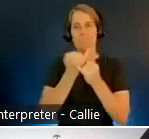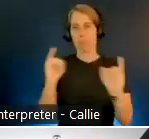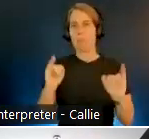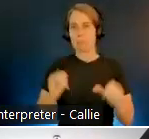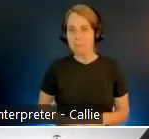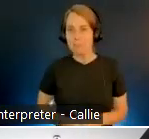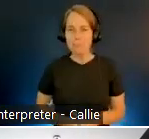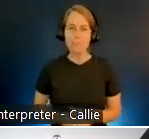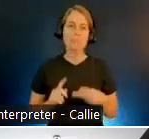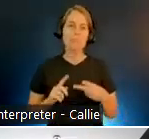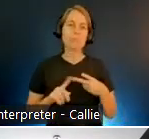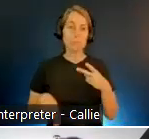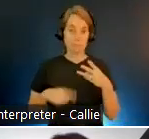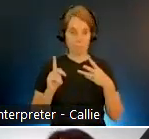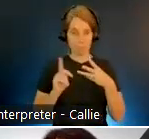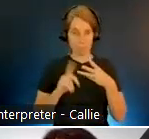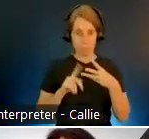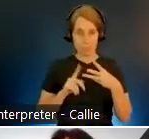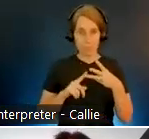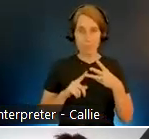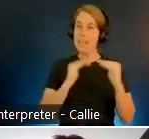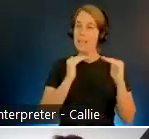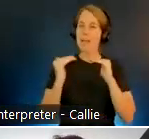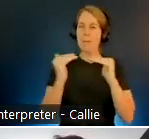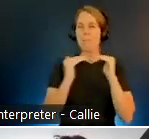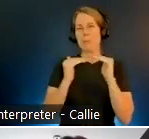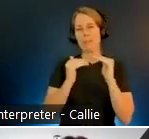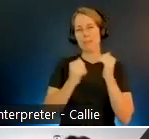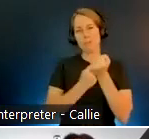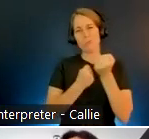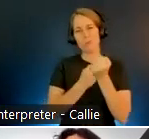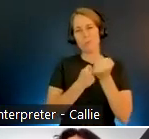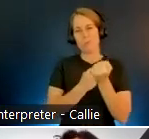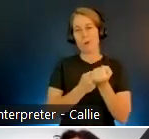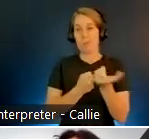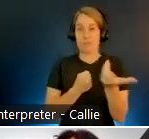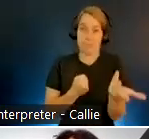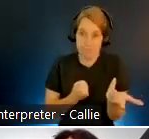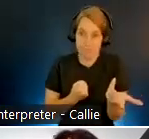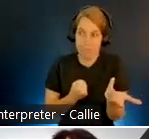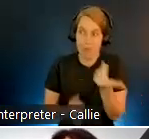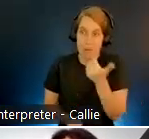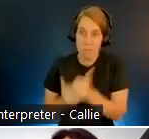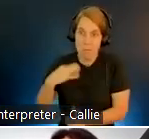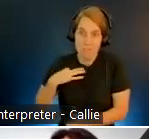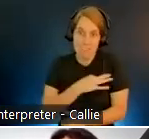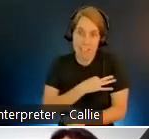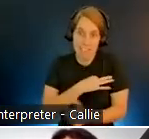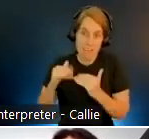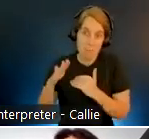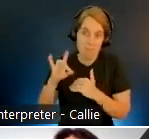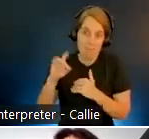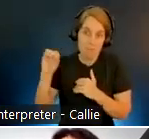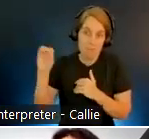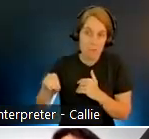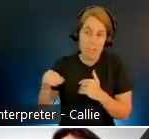Peer support. This is something that we provide naturally because, like I said, the majority of our staff are people with disabilities.